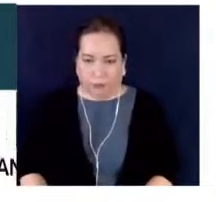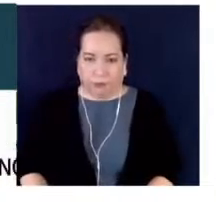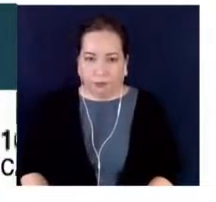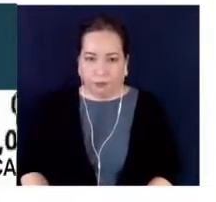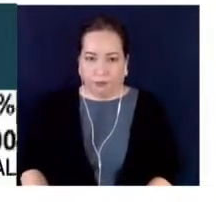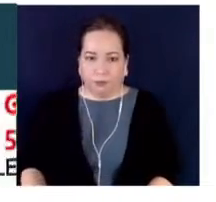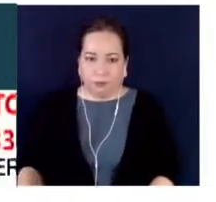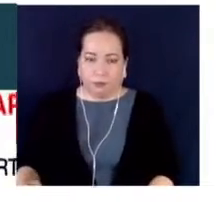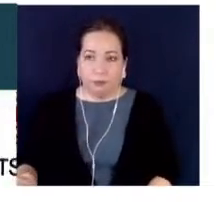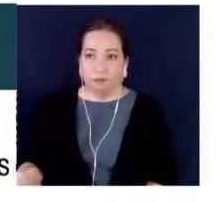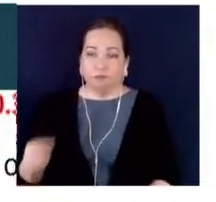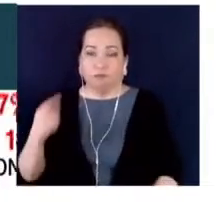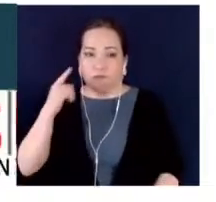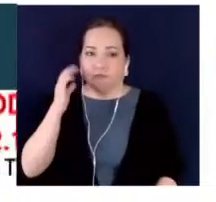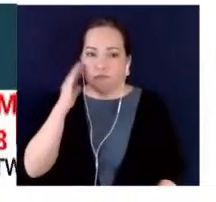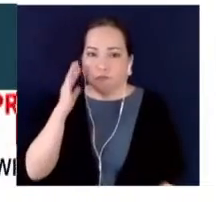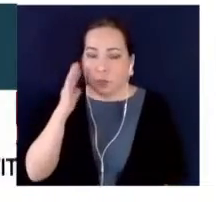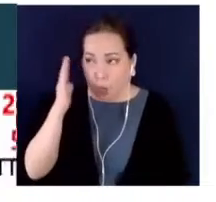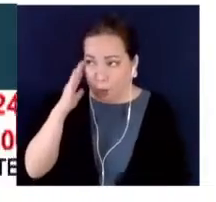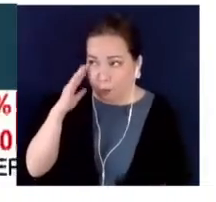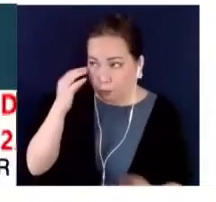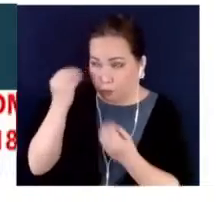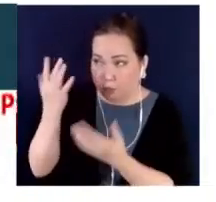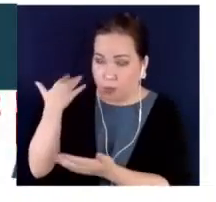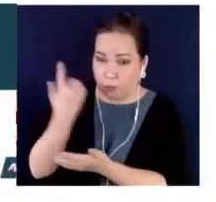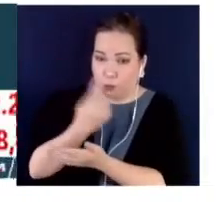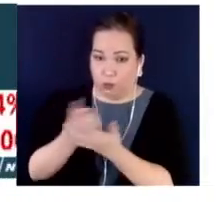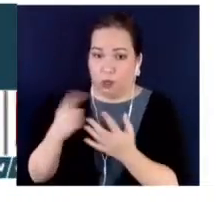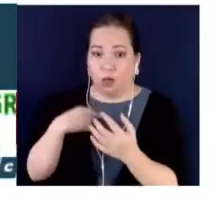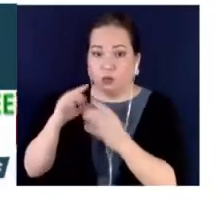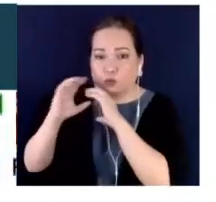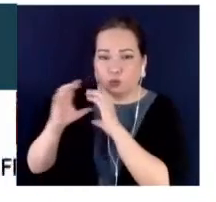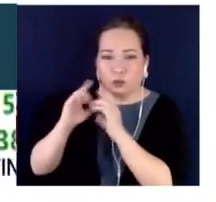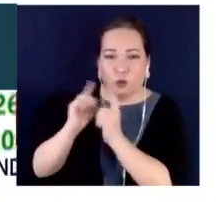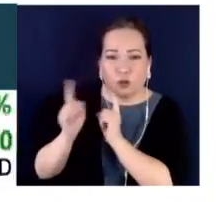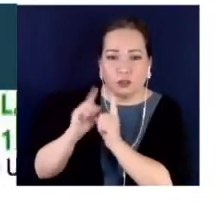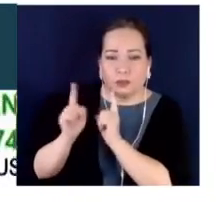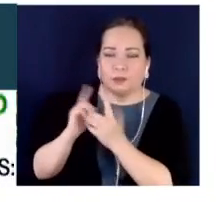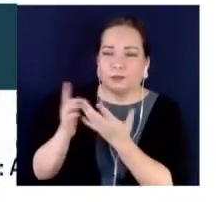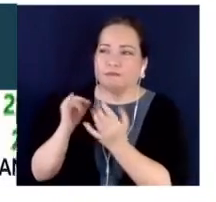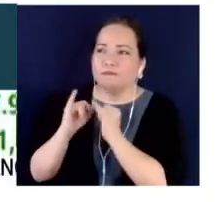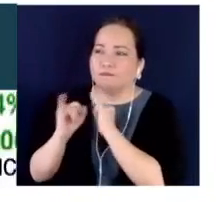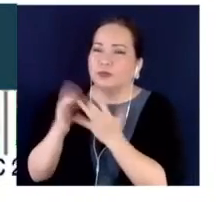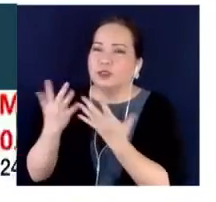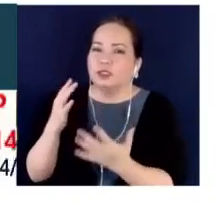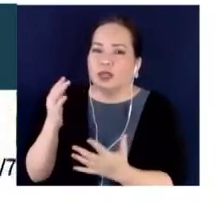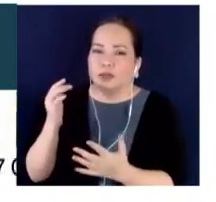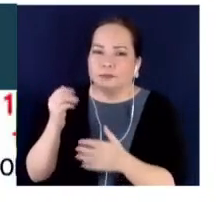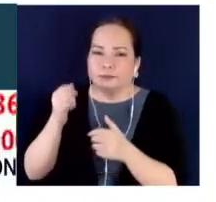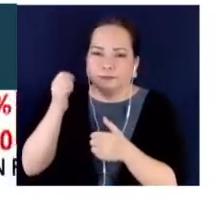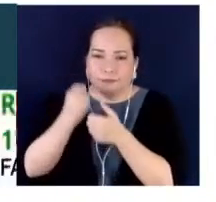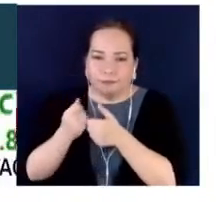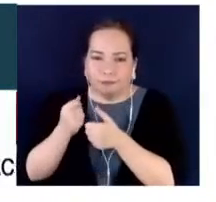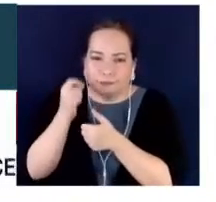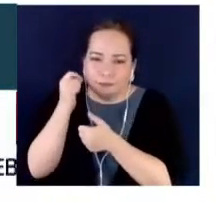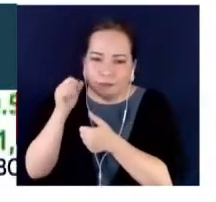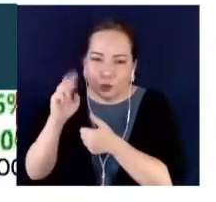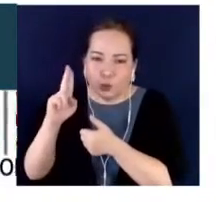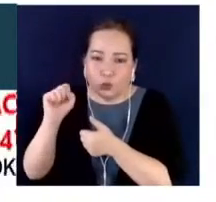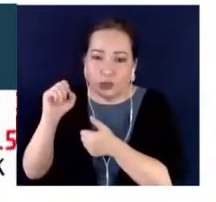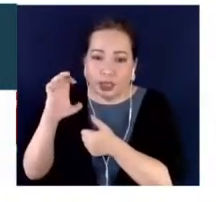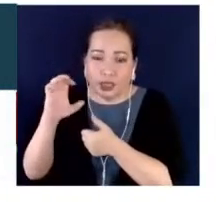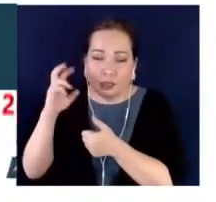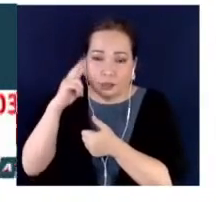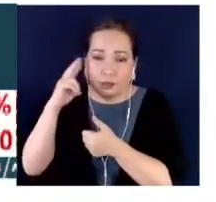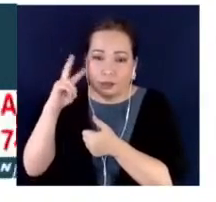sickness. And, you know, Dr. Degrano, last week I was talking to Undersecretary Maria Rosario Vergere, and she was saying that the plan